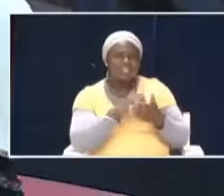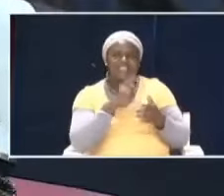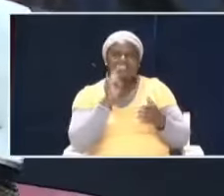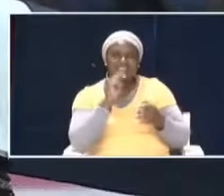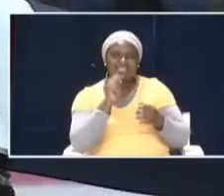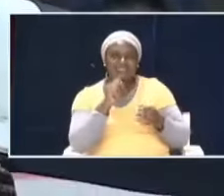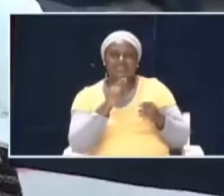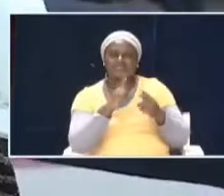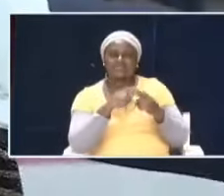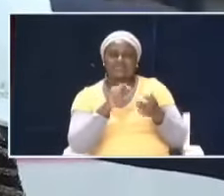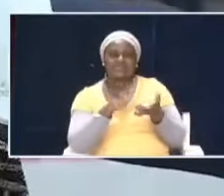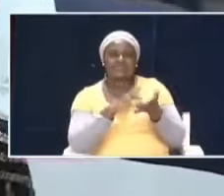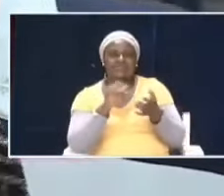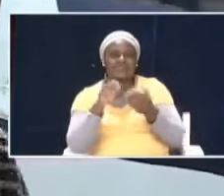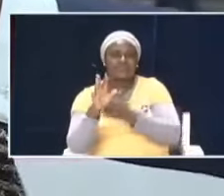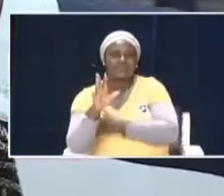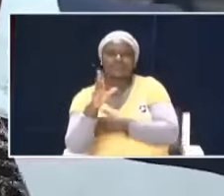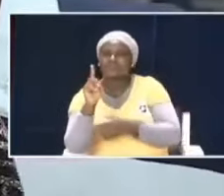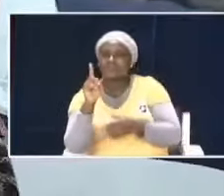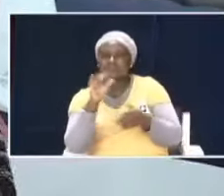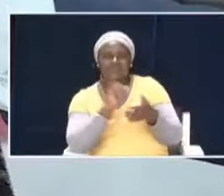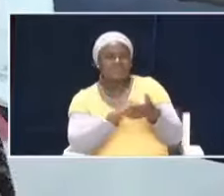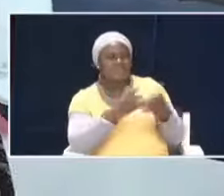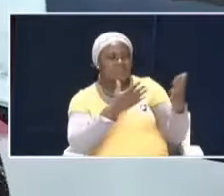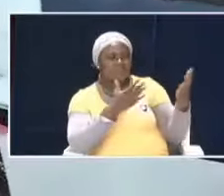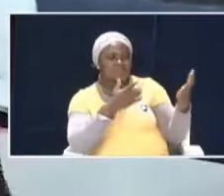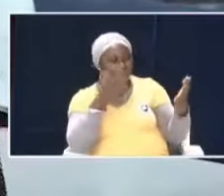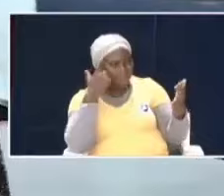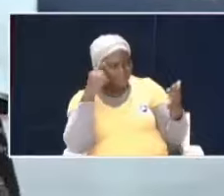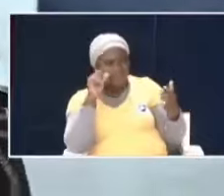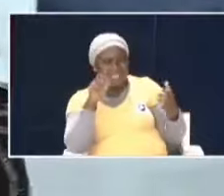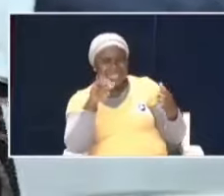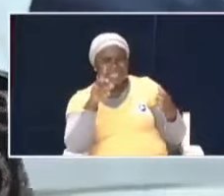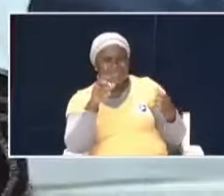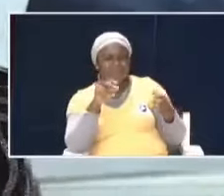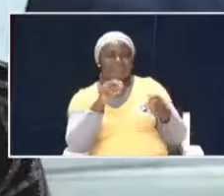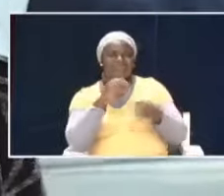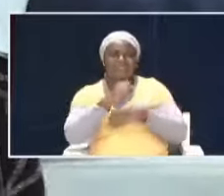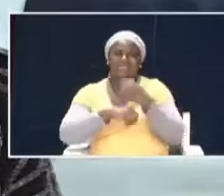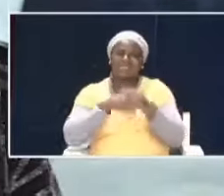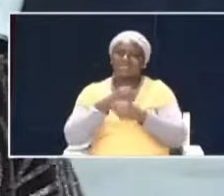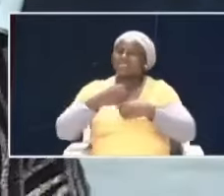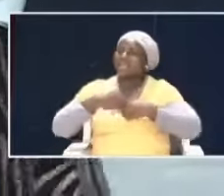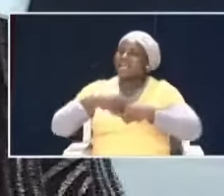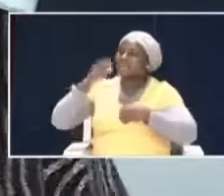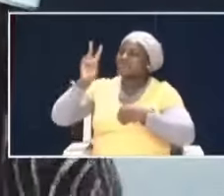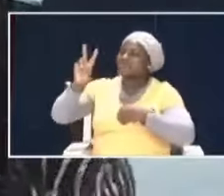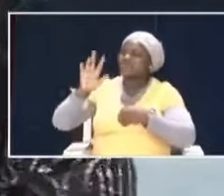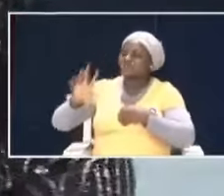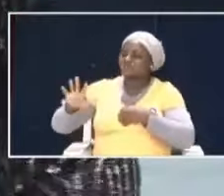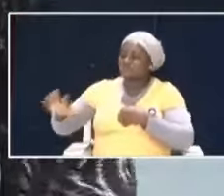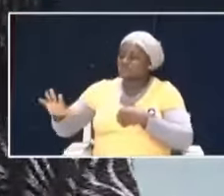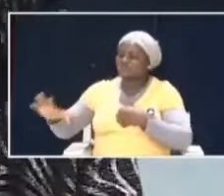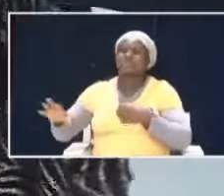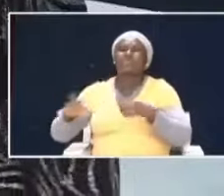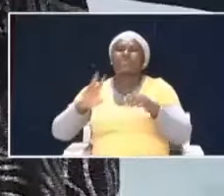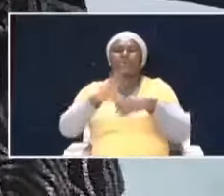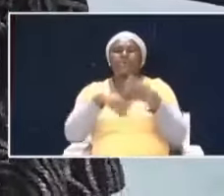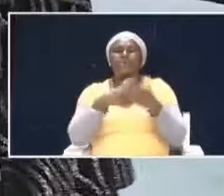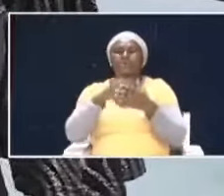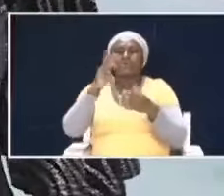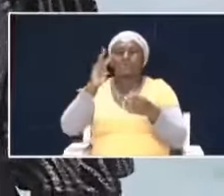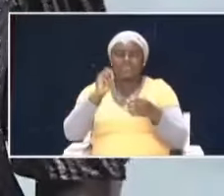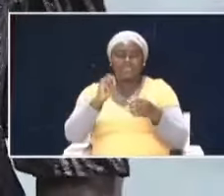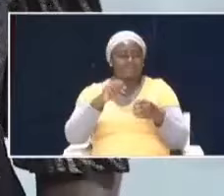of God, the one that waited for 11 years is now having 2 children. And all of them like